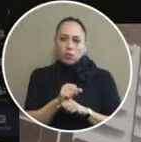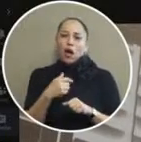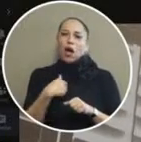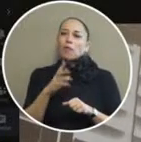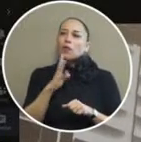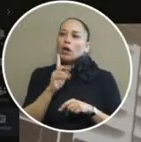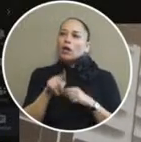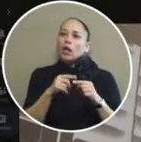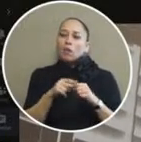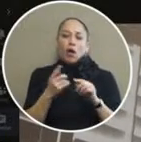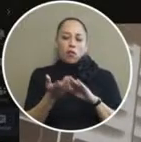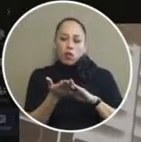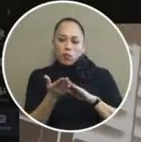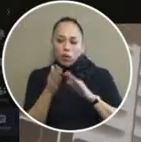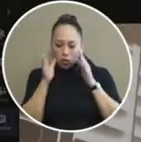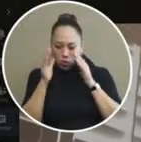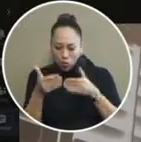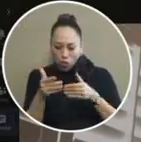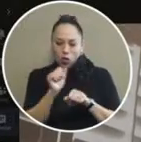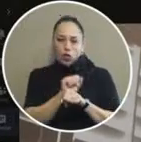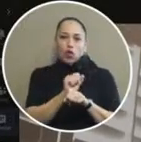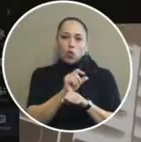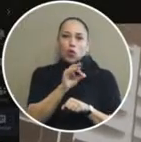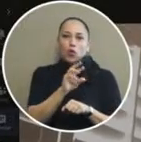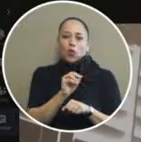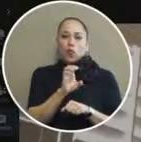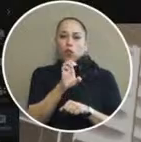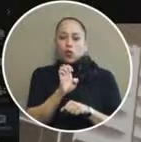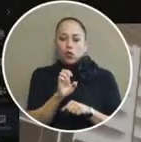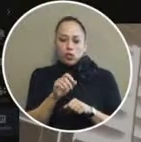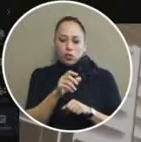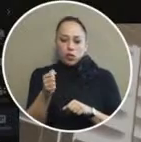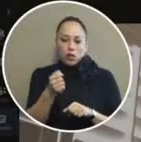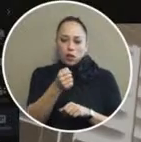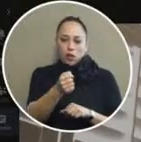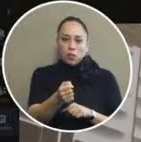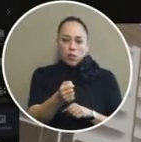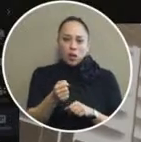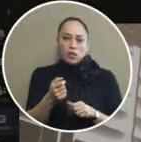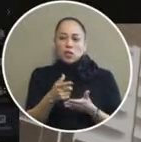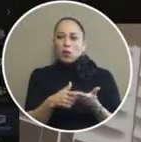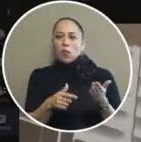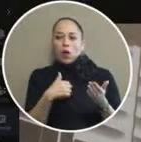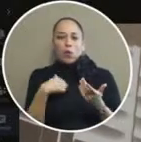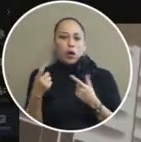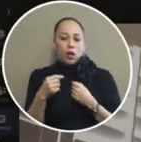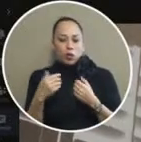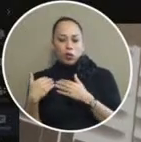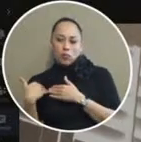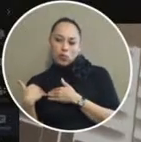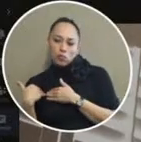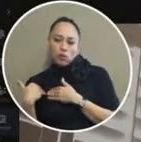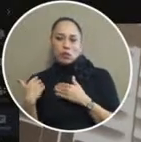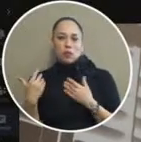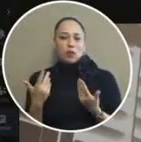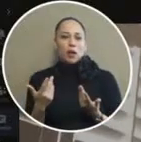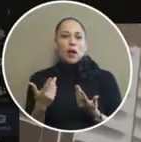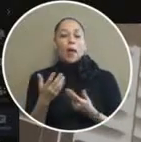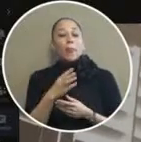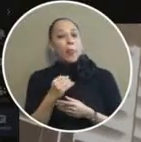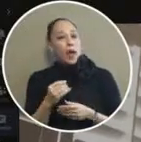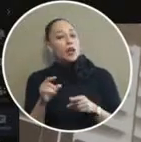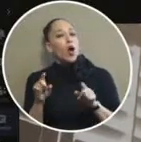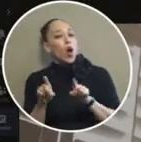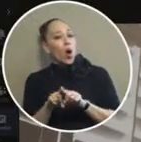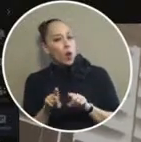the operational focus and how we get the workforce back in place in full force, but doing it responsibly and